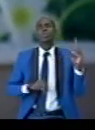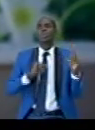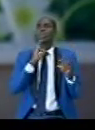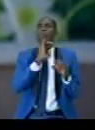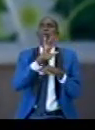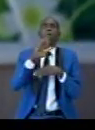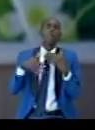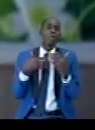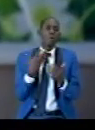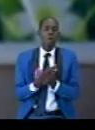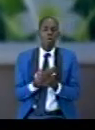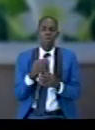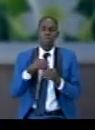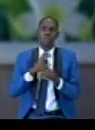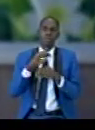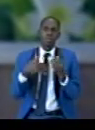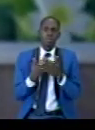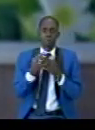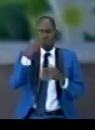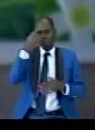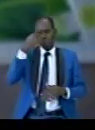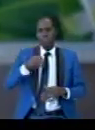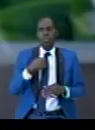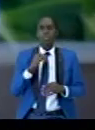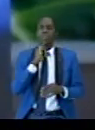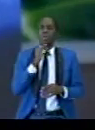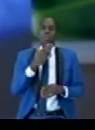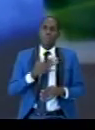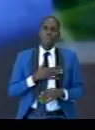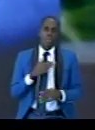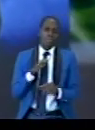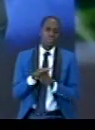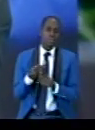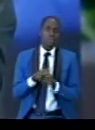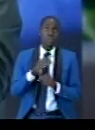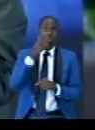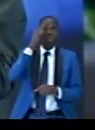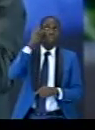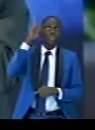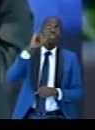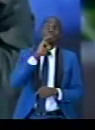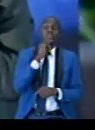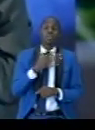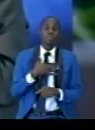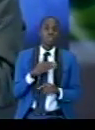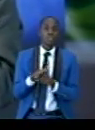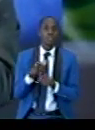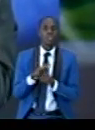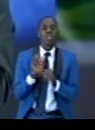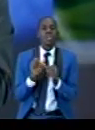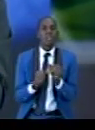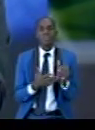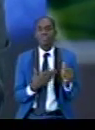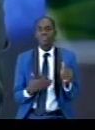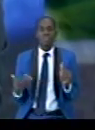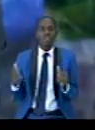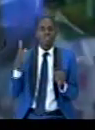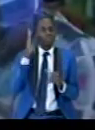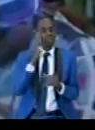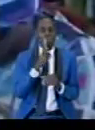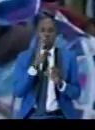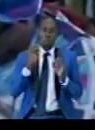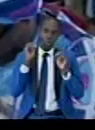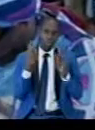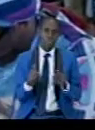for me. He is my sufficiency. And because he is my sufficiency, everything will be all